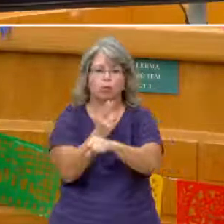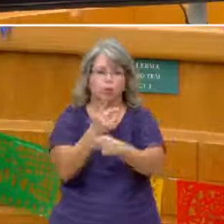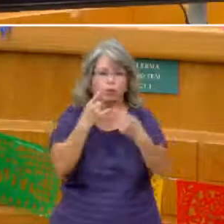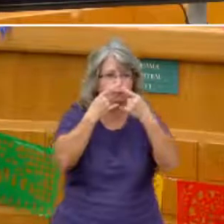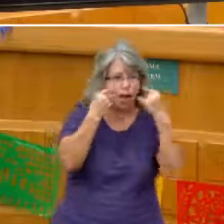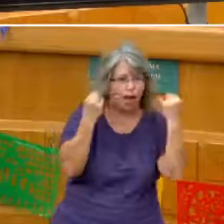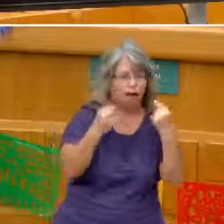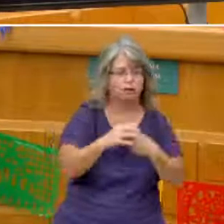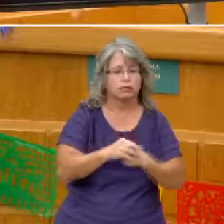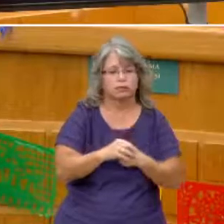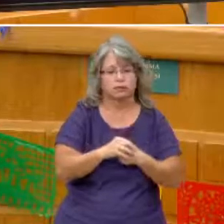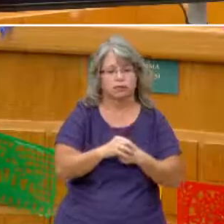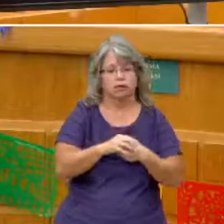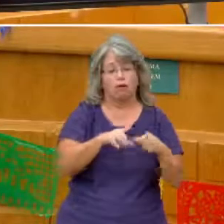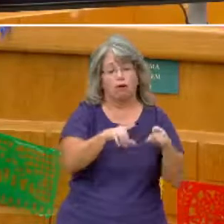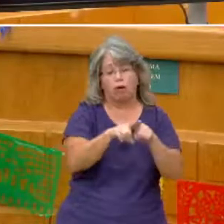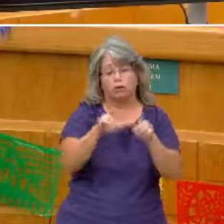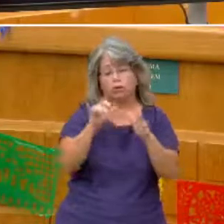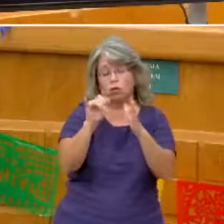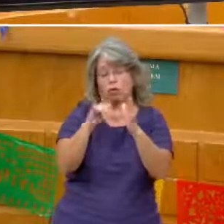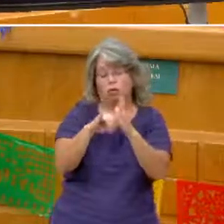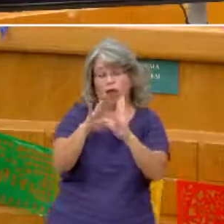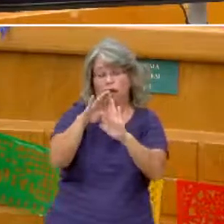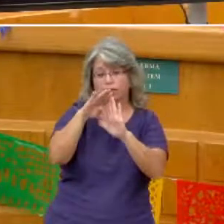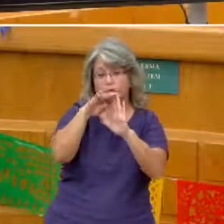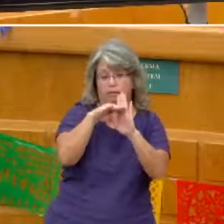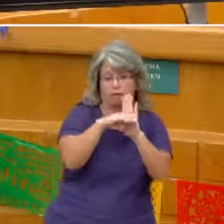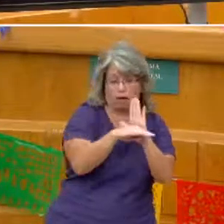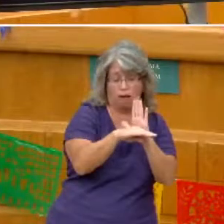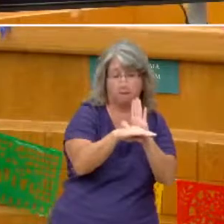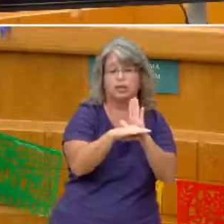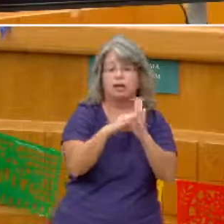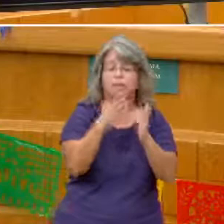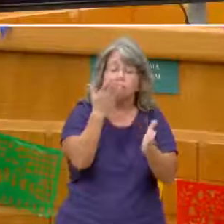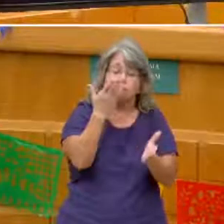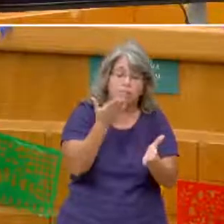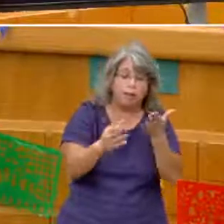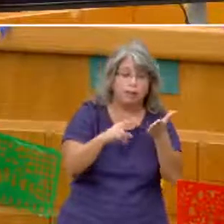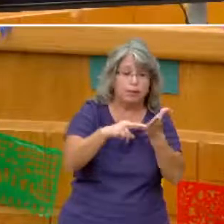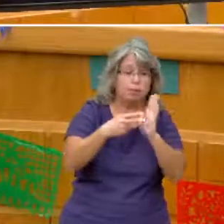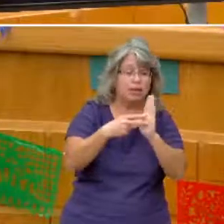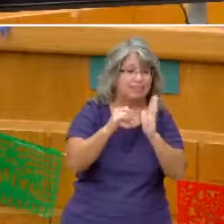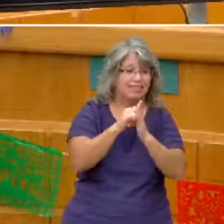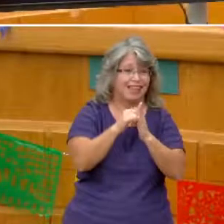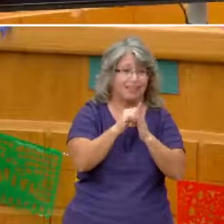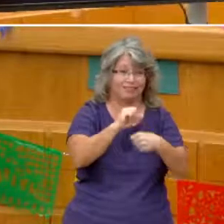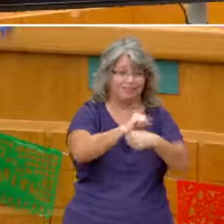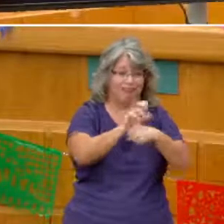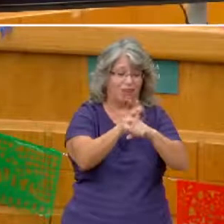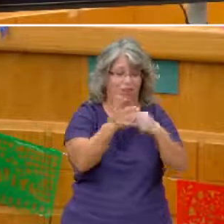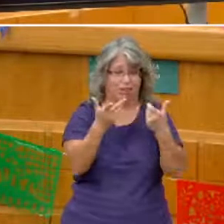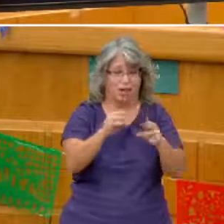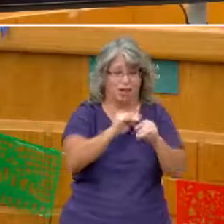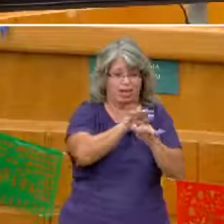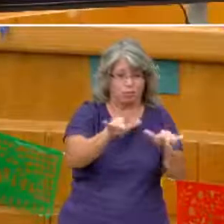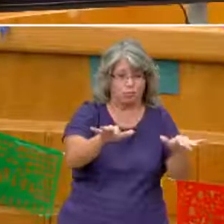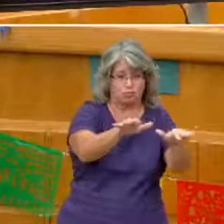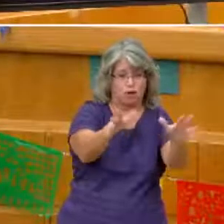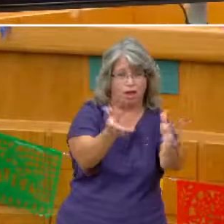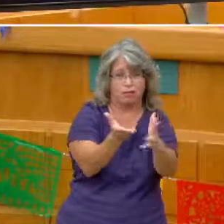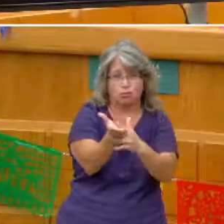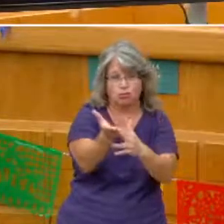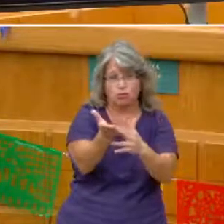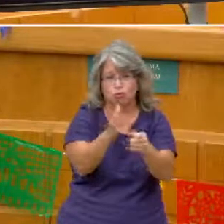having gone through susceptible people and running out of fuel in some places. If you're not vaccinated or have protection from